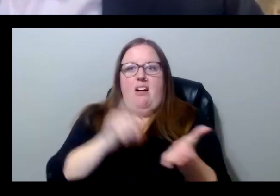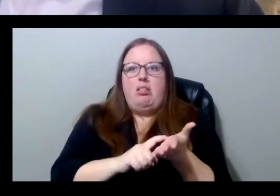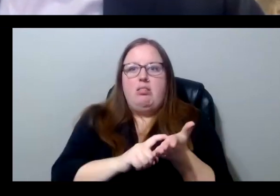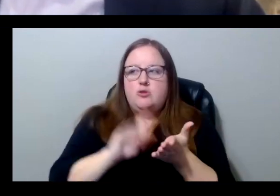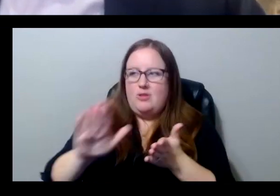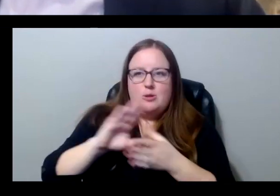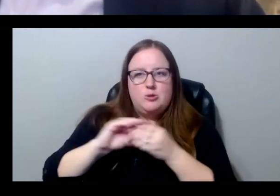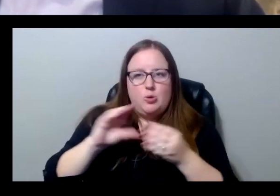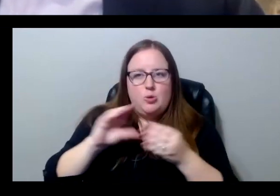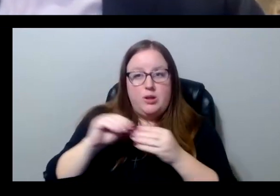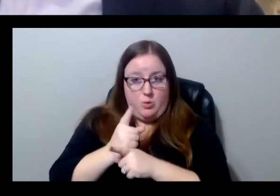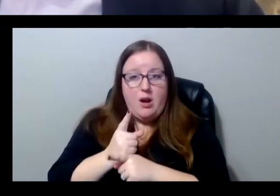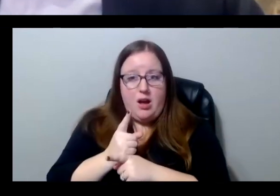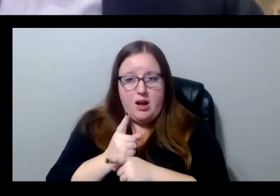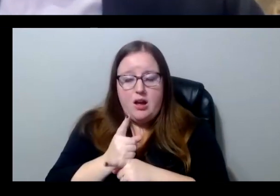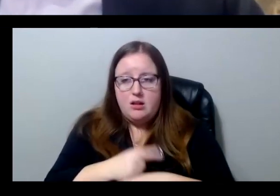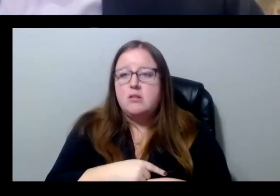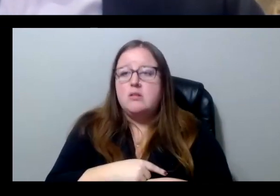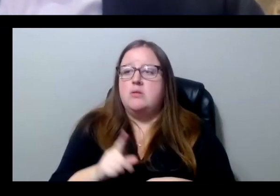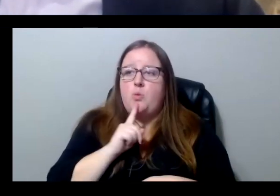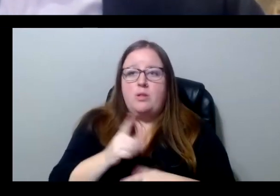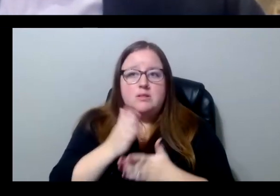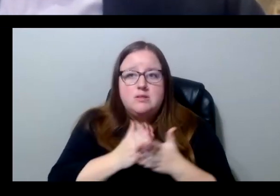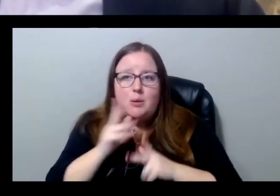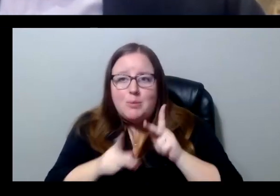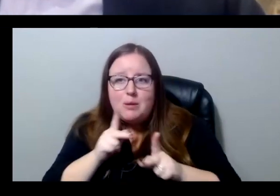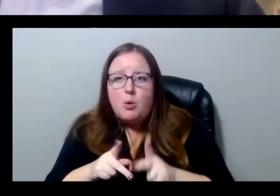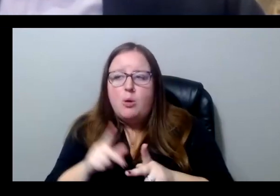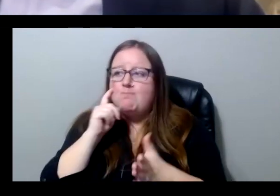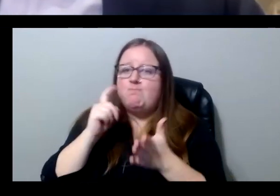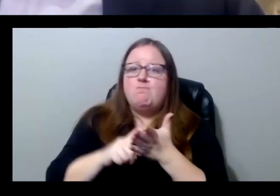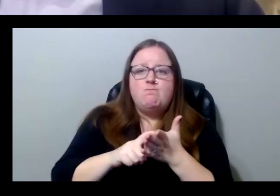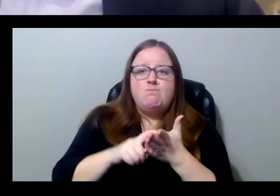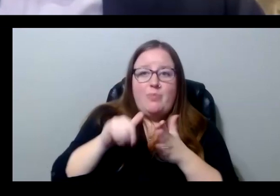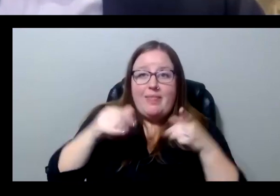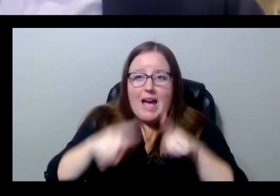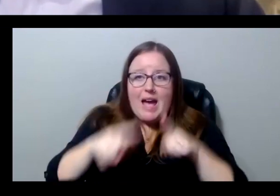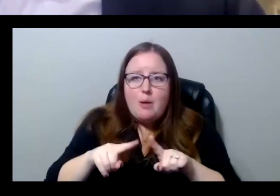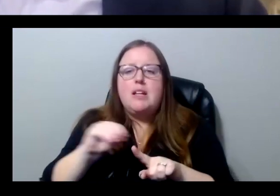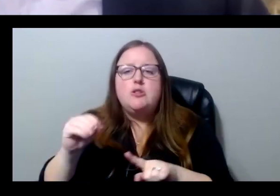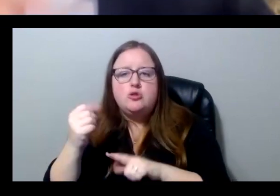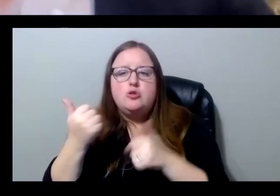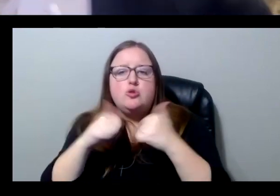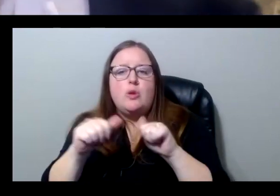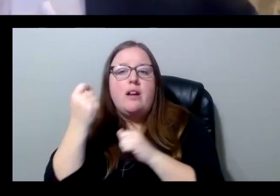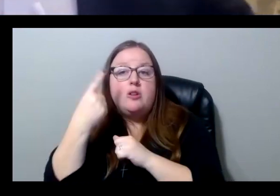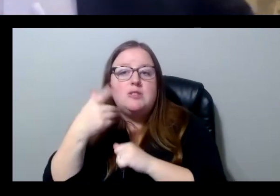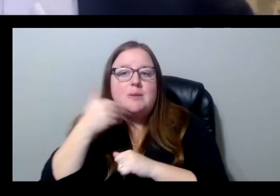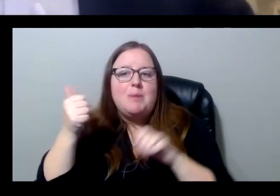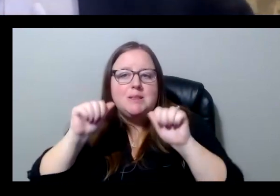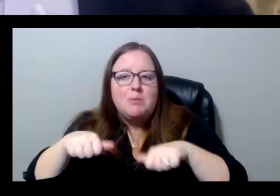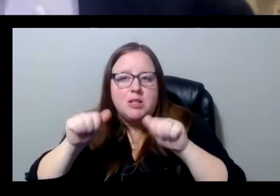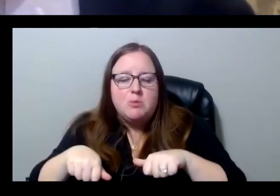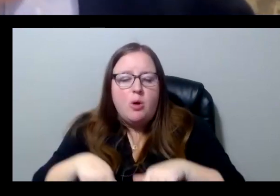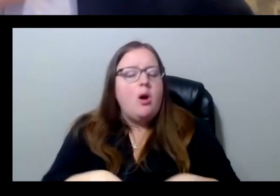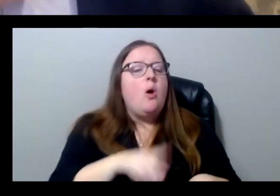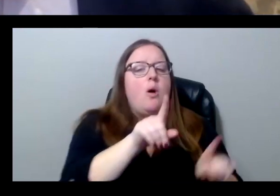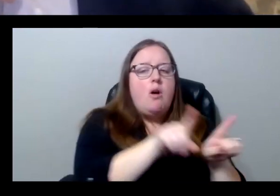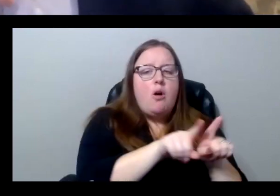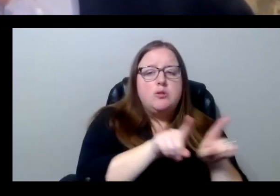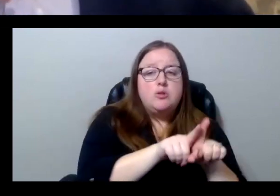and maybe one of the first stops on your book tour, potentially. So it's something that we may not know as